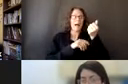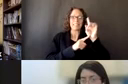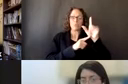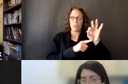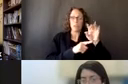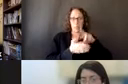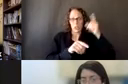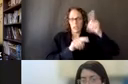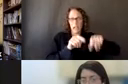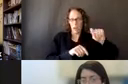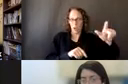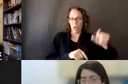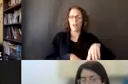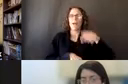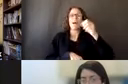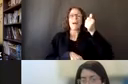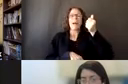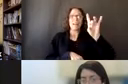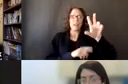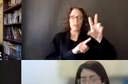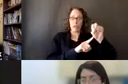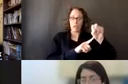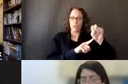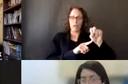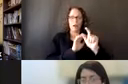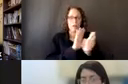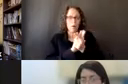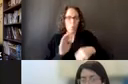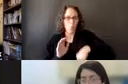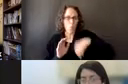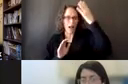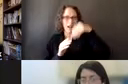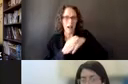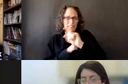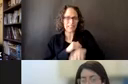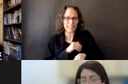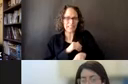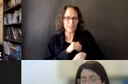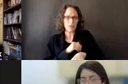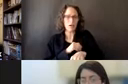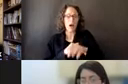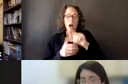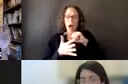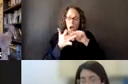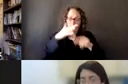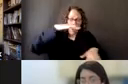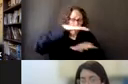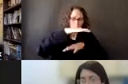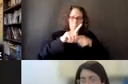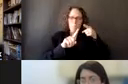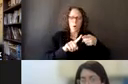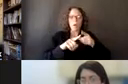prohibited Anglo immigration into Texas. And all these laws were really to deter Texas from becoming a slave